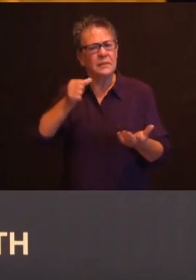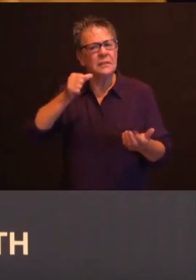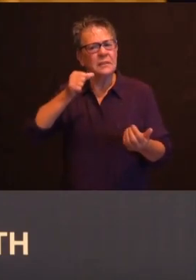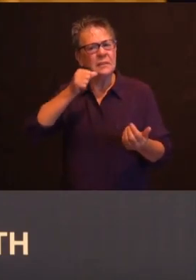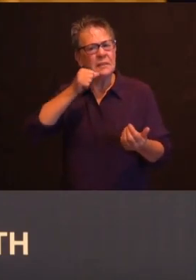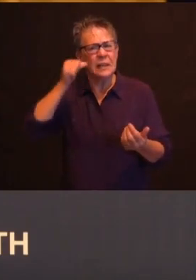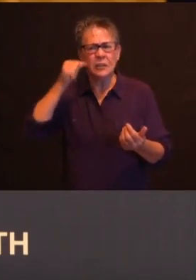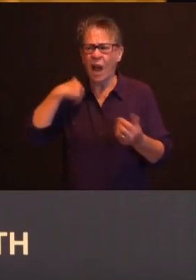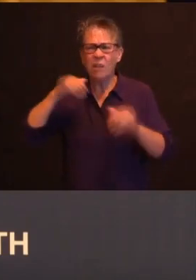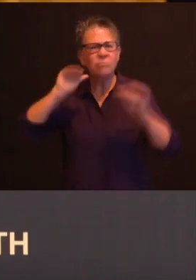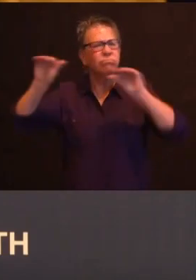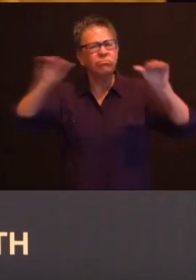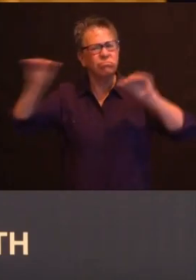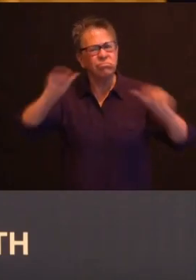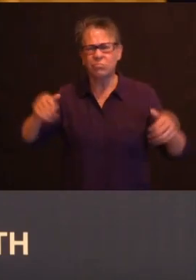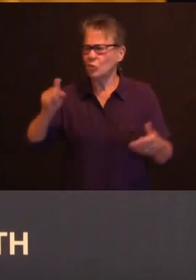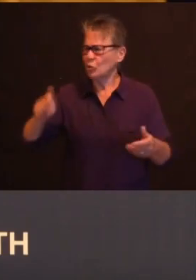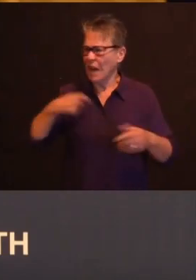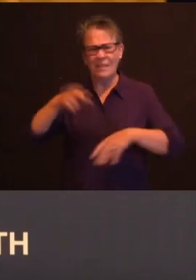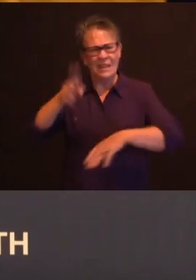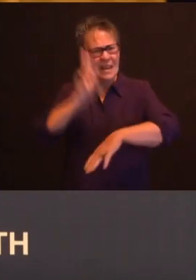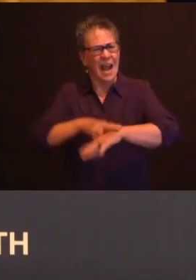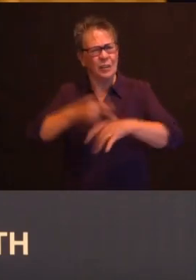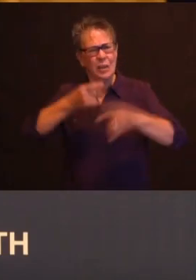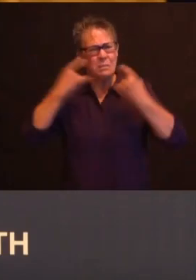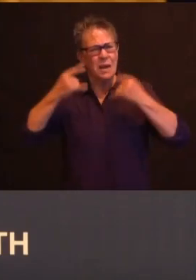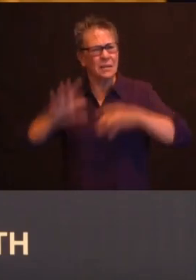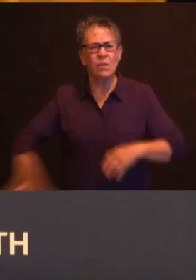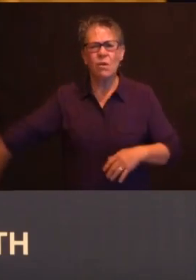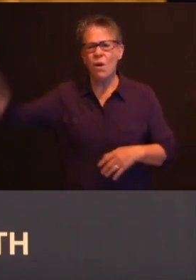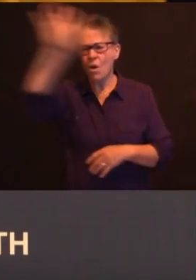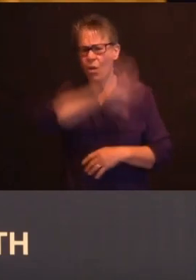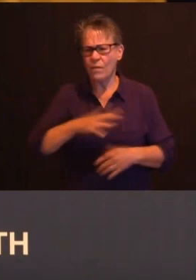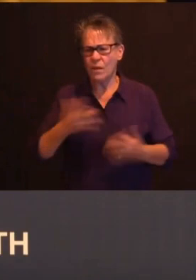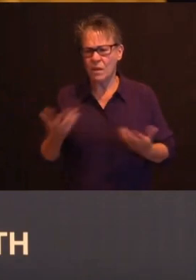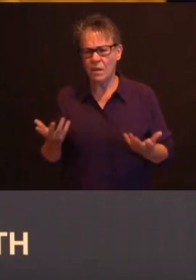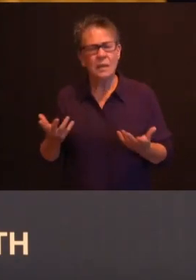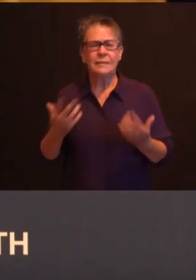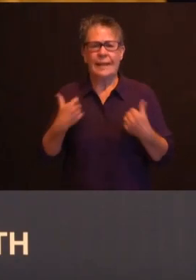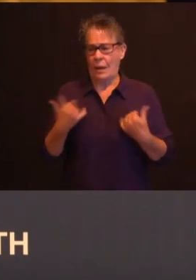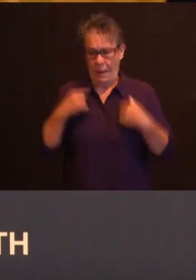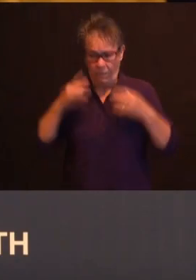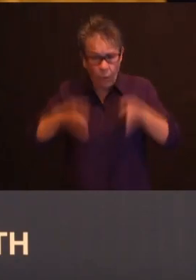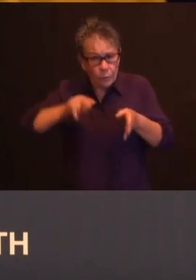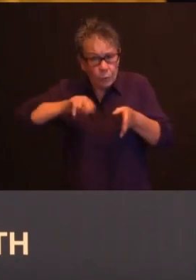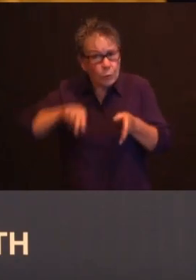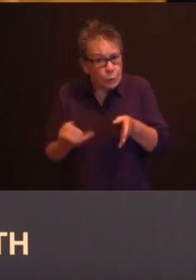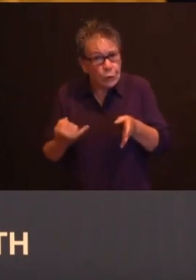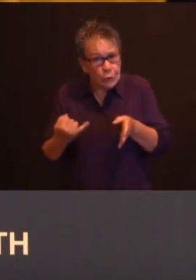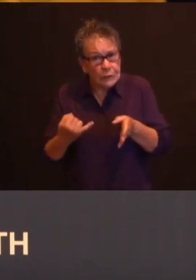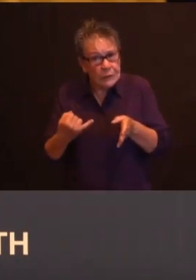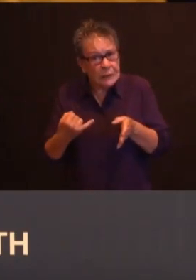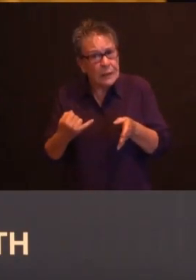help but be concerned now with developments elsewhere in the country, because folks are coming back